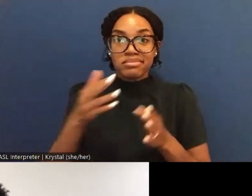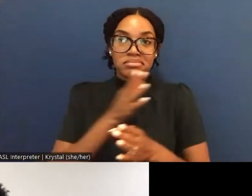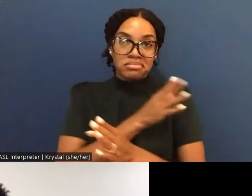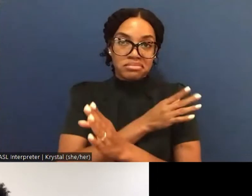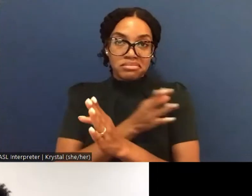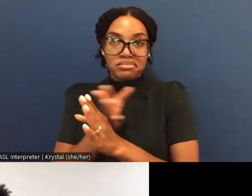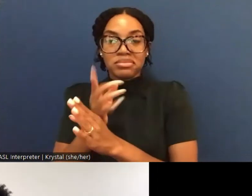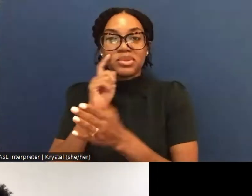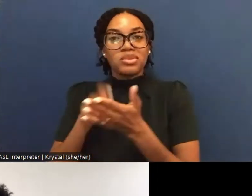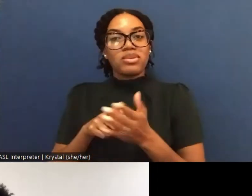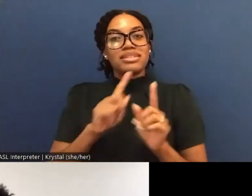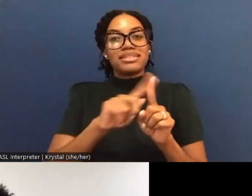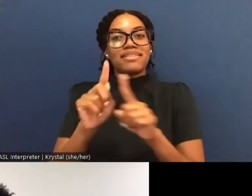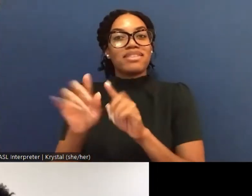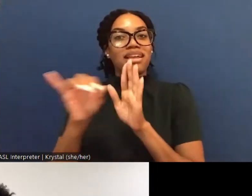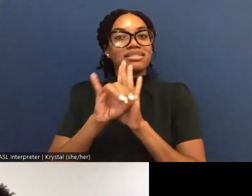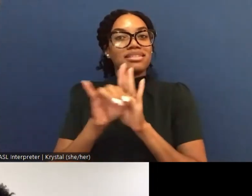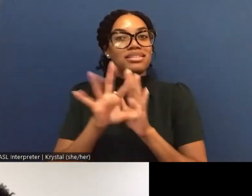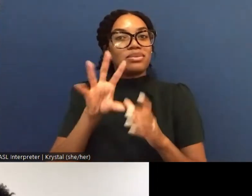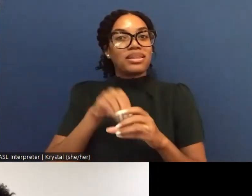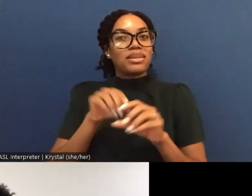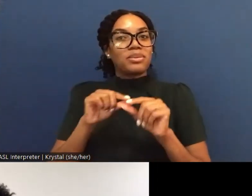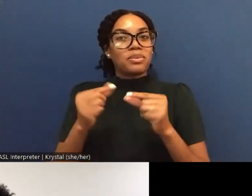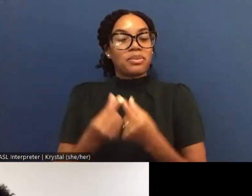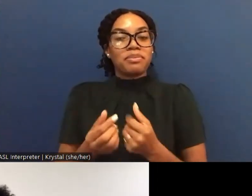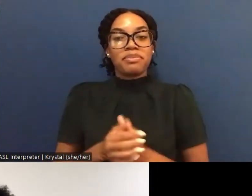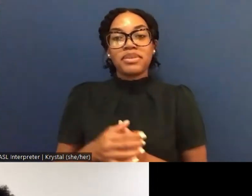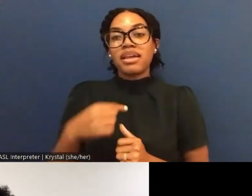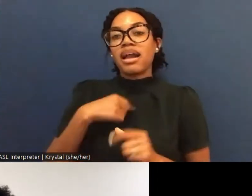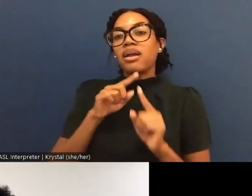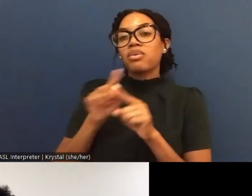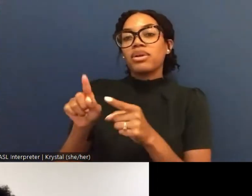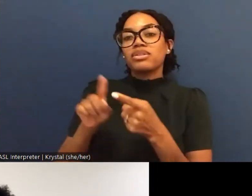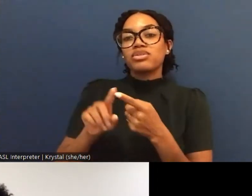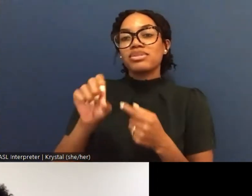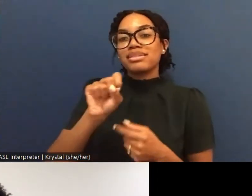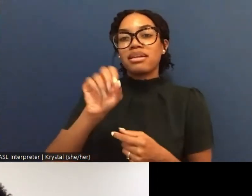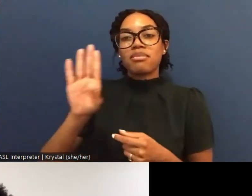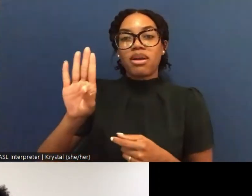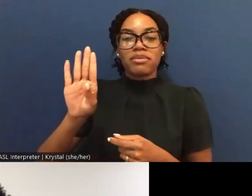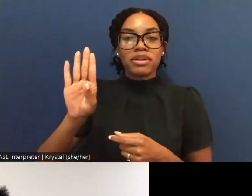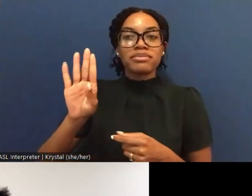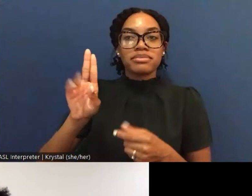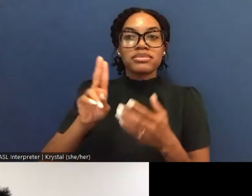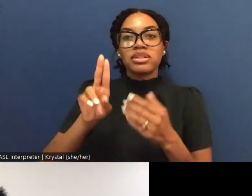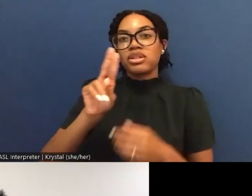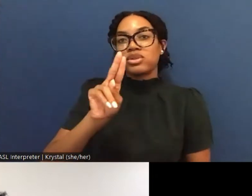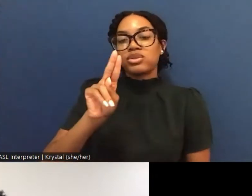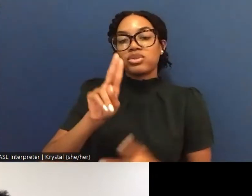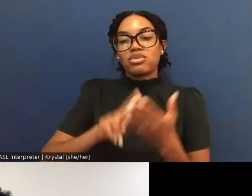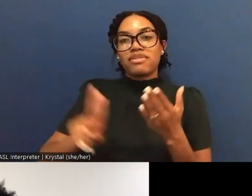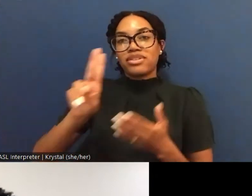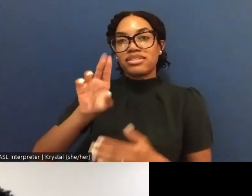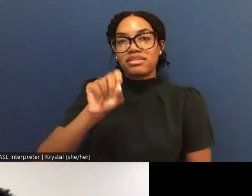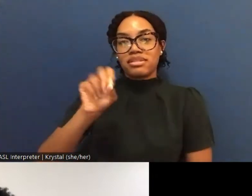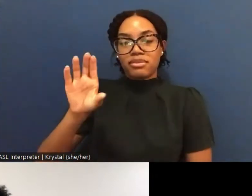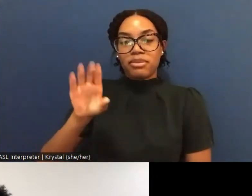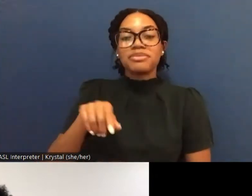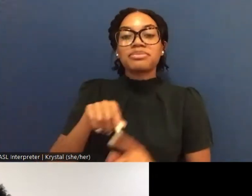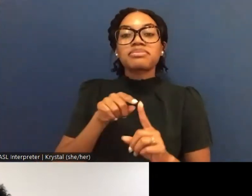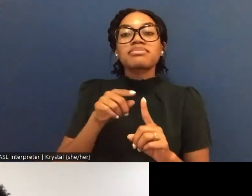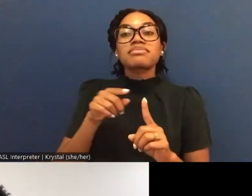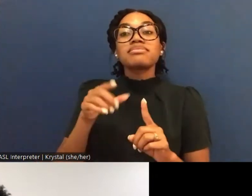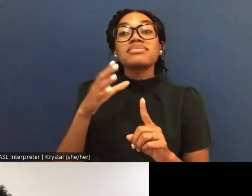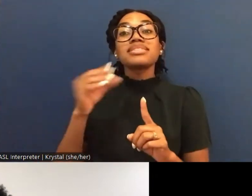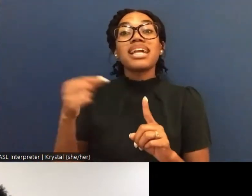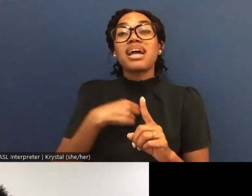I went to school at UC Santa Barbara. And I was really, you know, trying to figure out what I wanted to do with my life, right? What